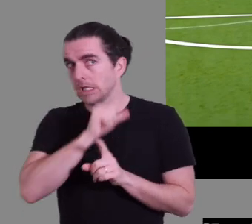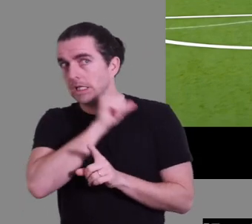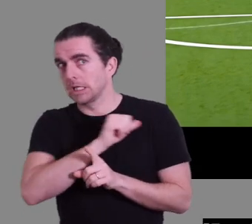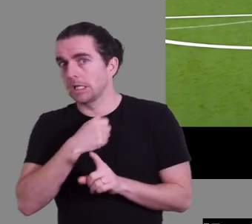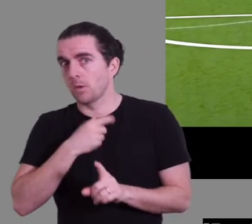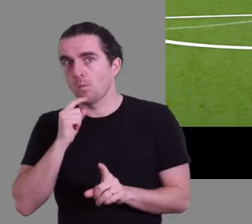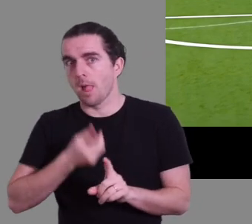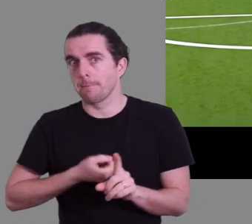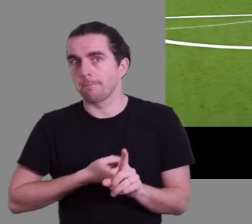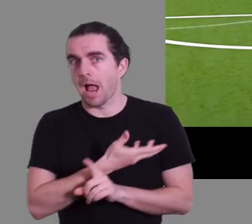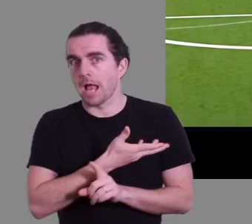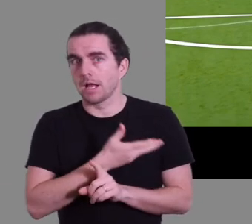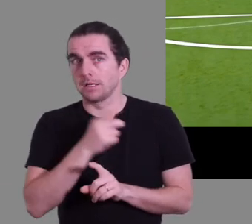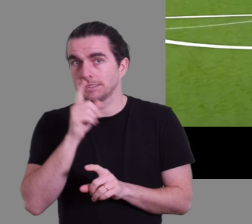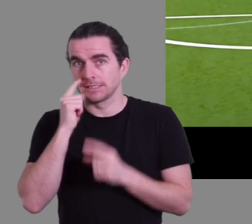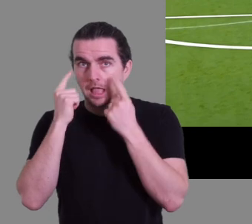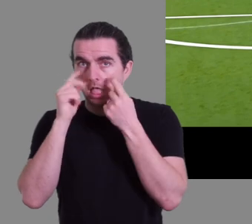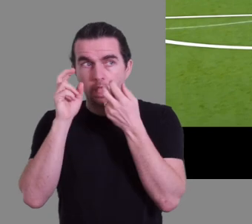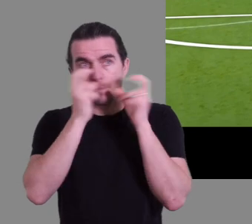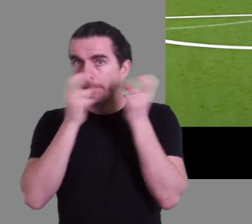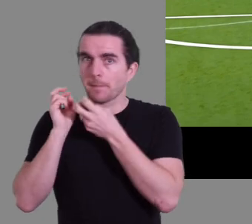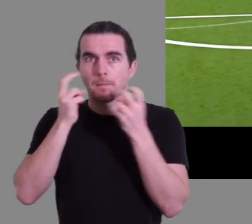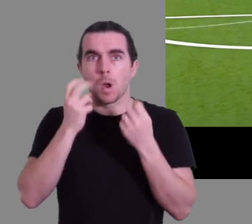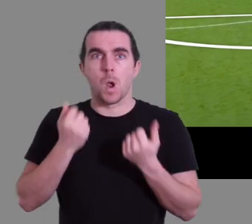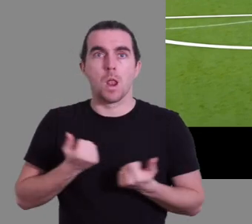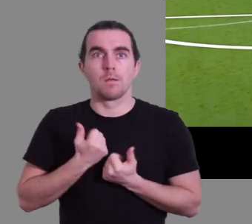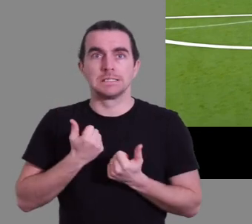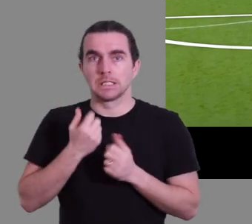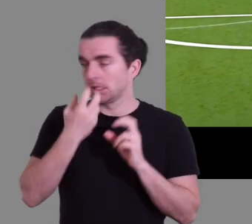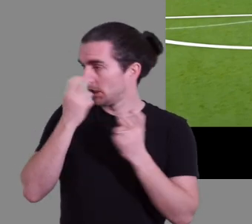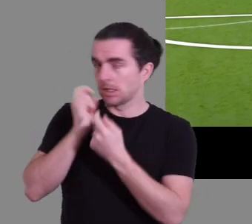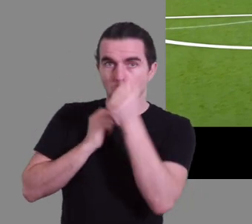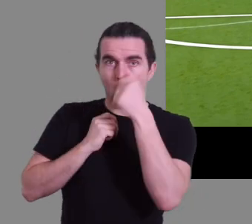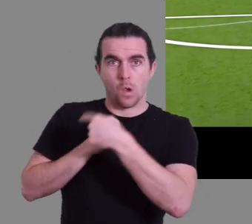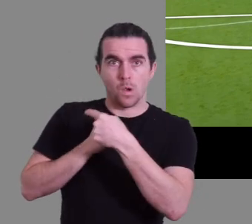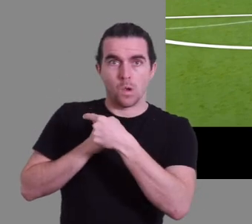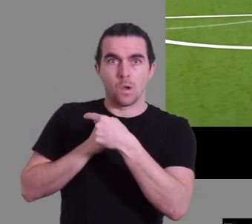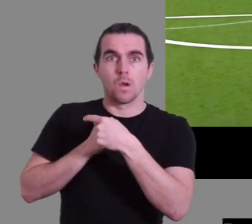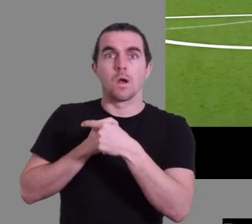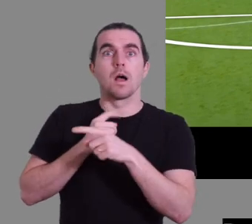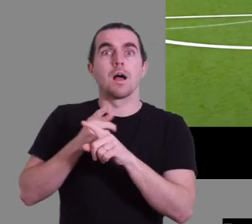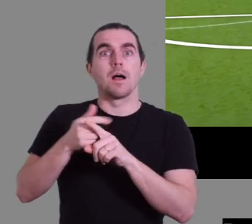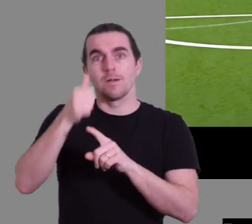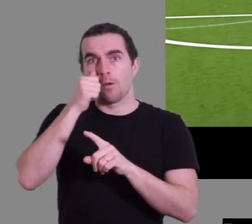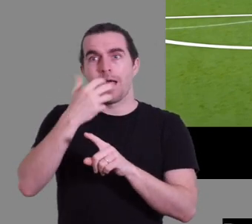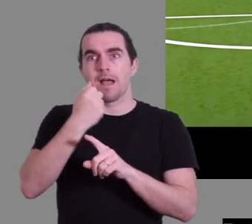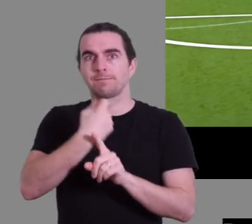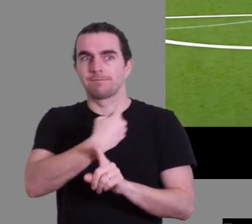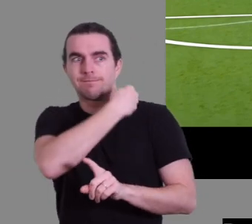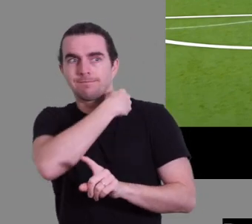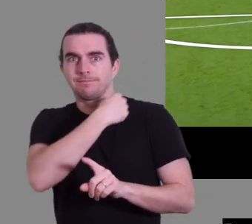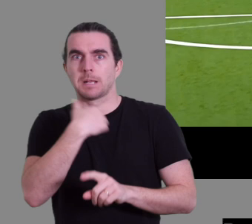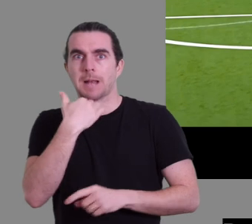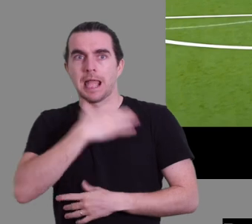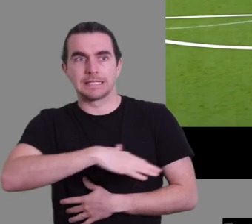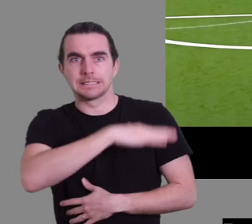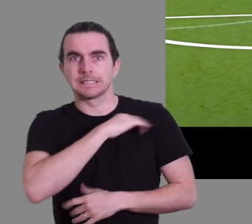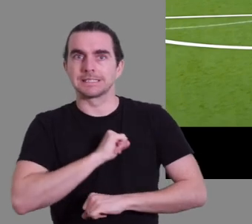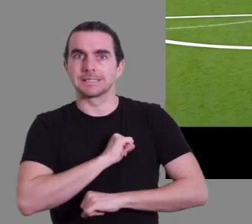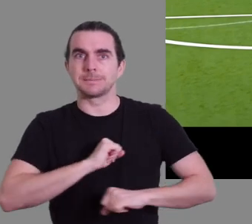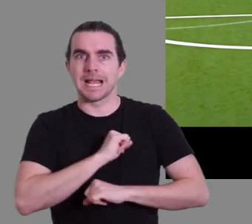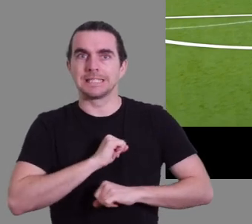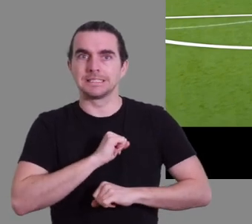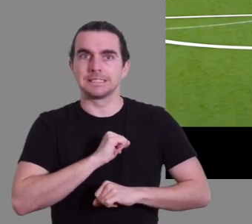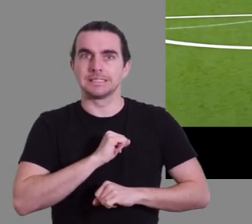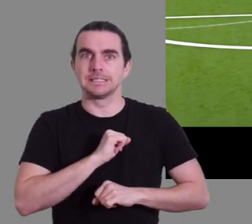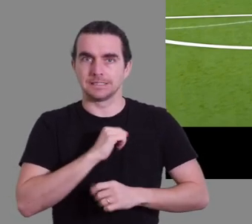for his next pass. So there's his little head move. So he's looking for the forward. So he knows what might be on, but he also knows because he's got space there.